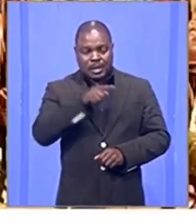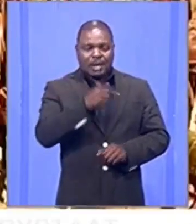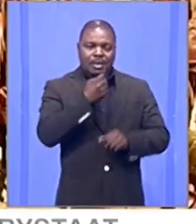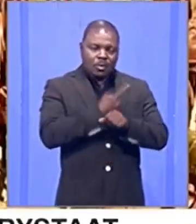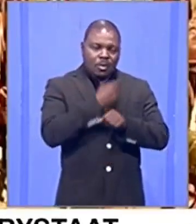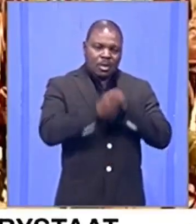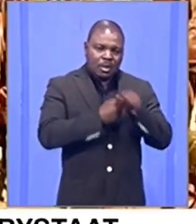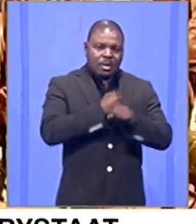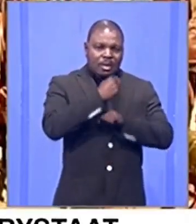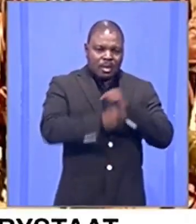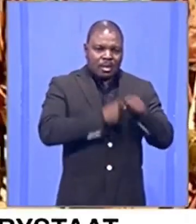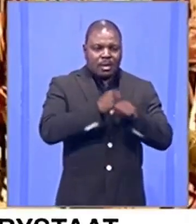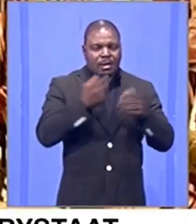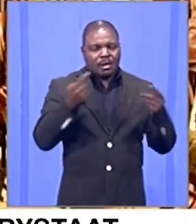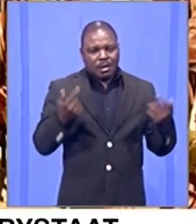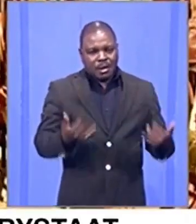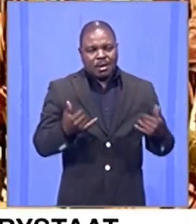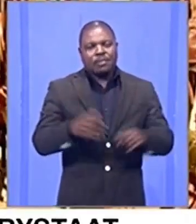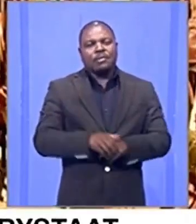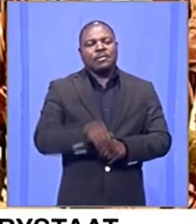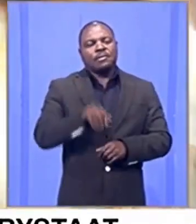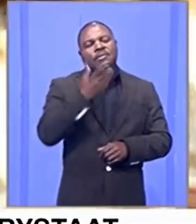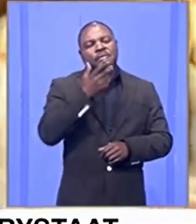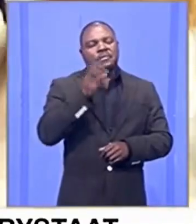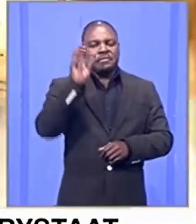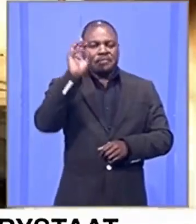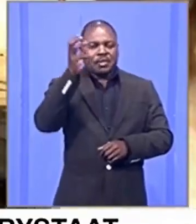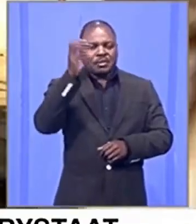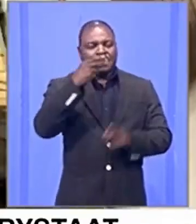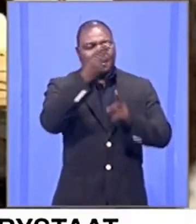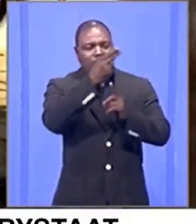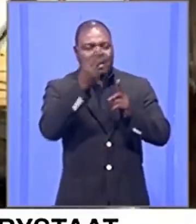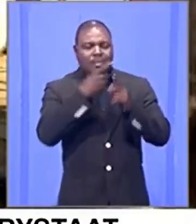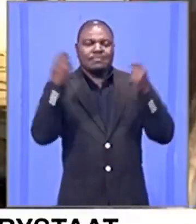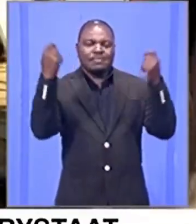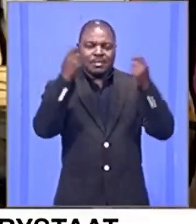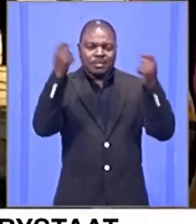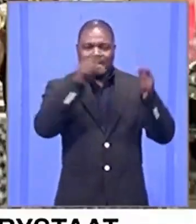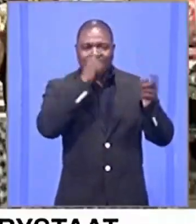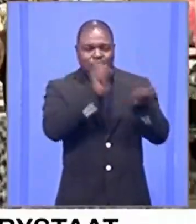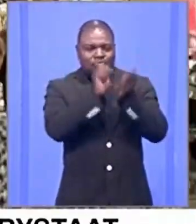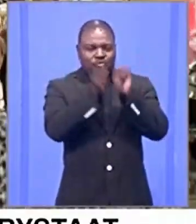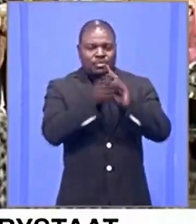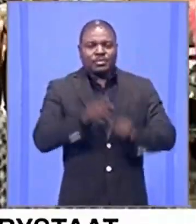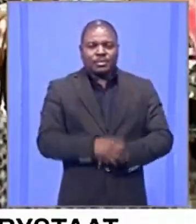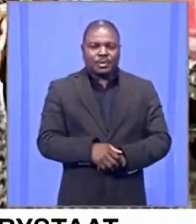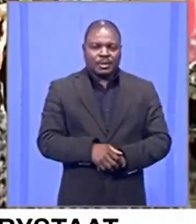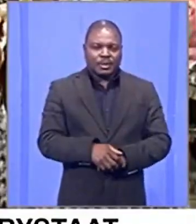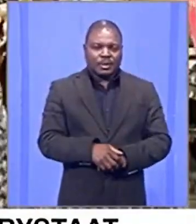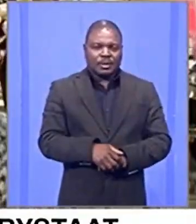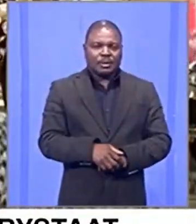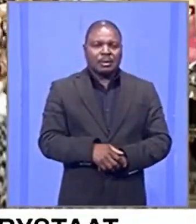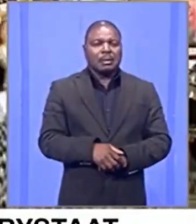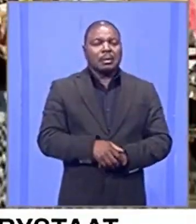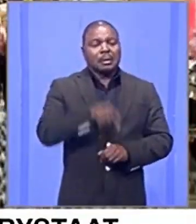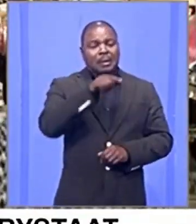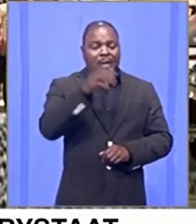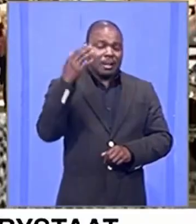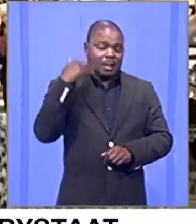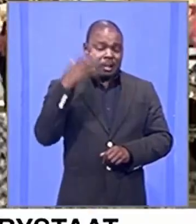e bitswa the Freistad Arts Festival. Bahlophisi ha ba lahle tshepo. COVID was a widespread disaster